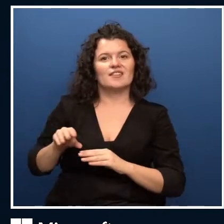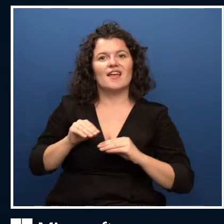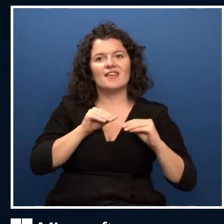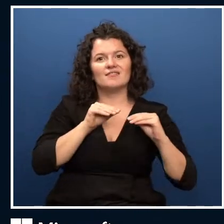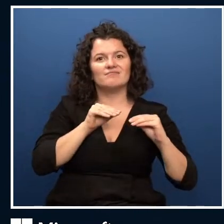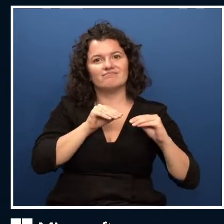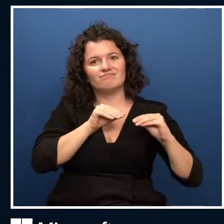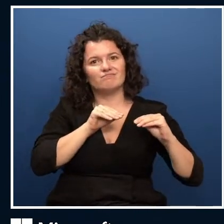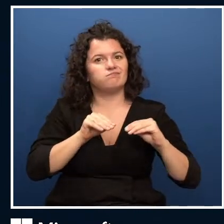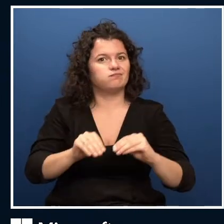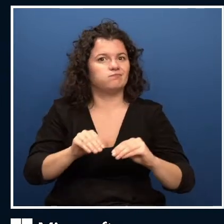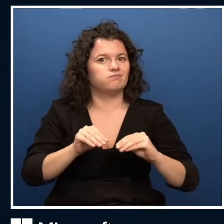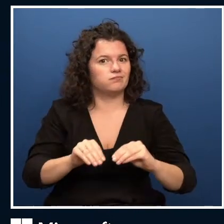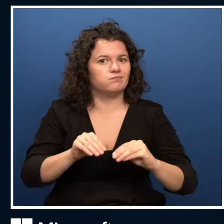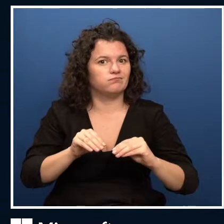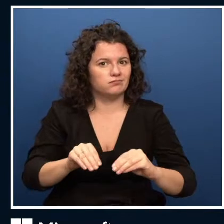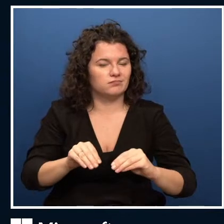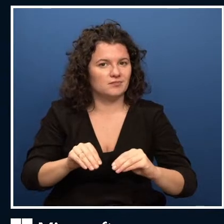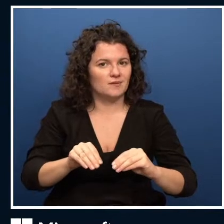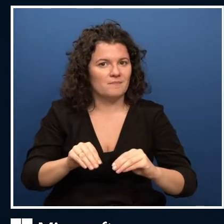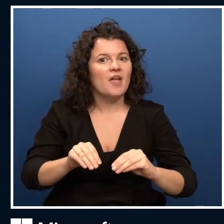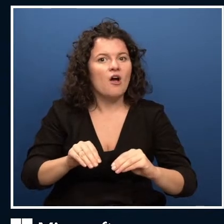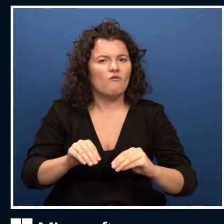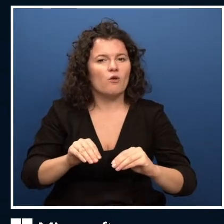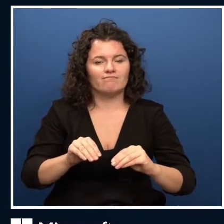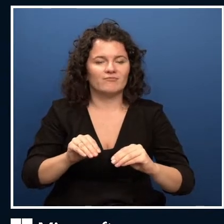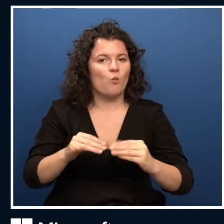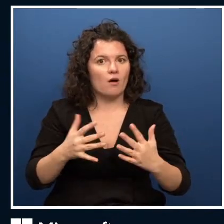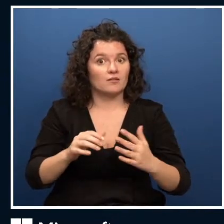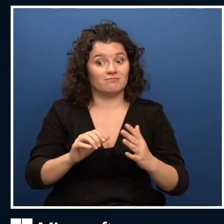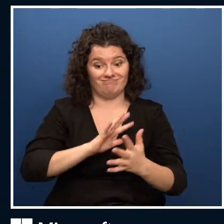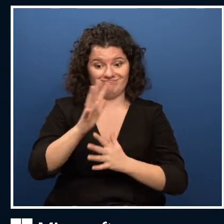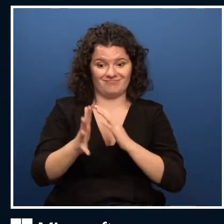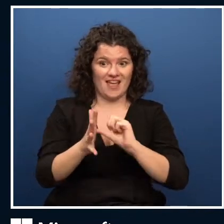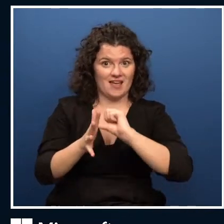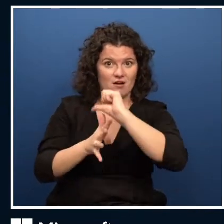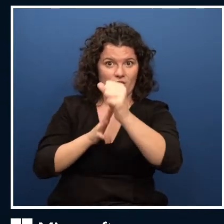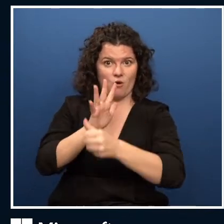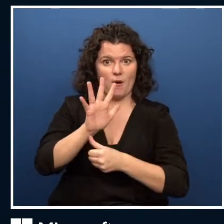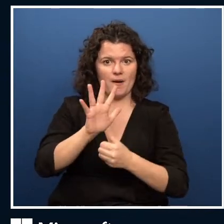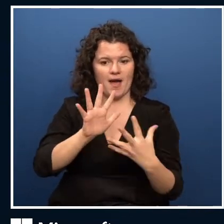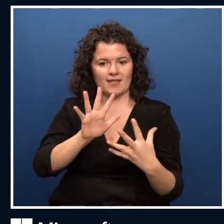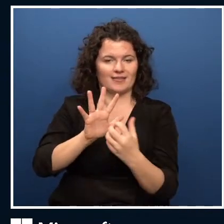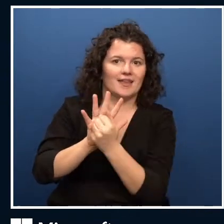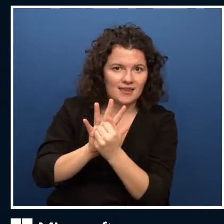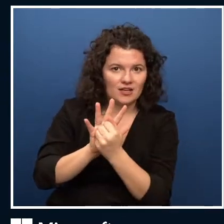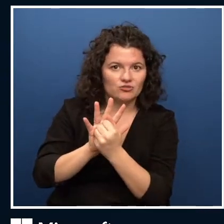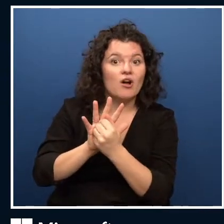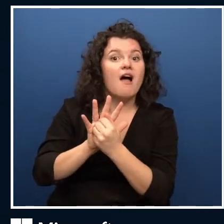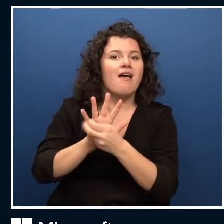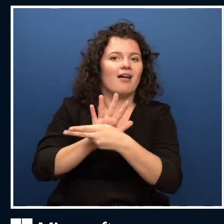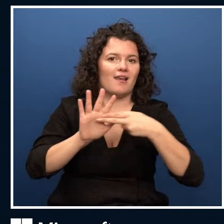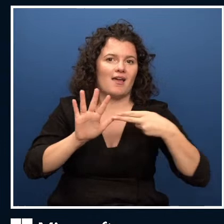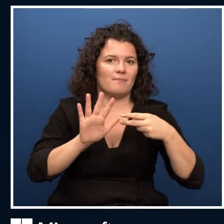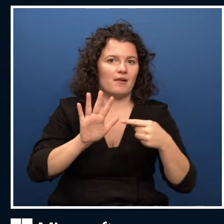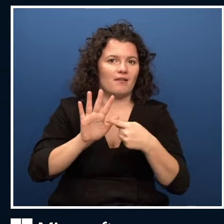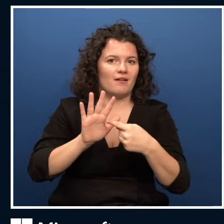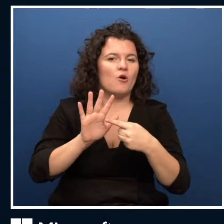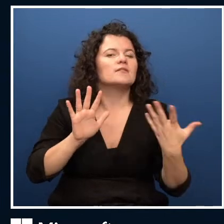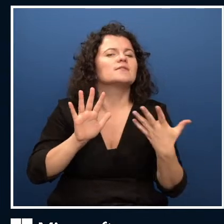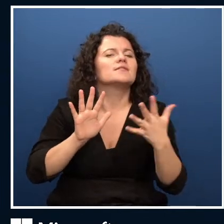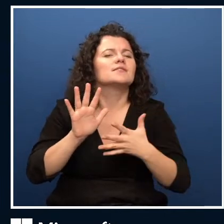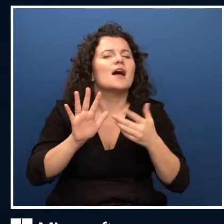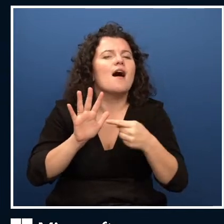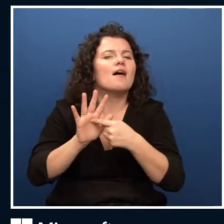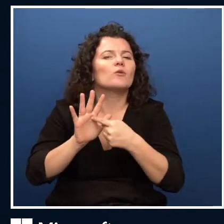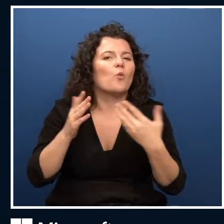TensorFlow object detection API to be able to train on an object detector. And the last step is to